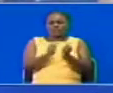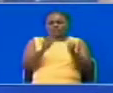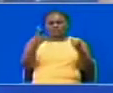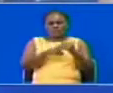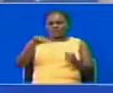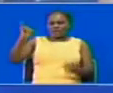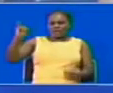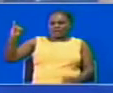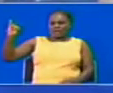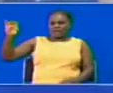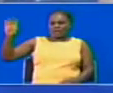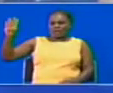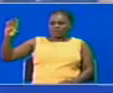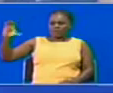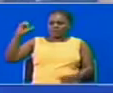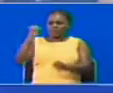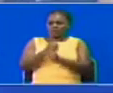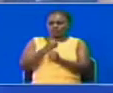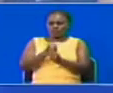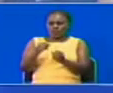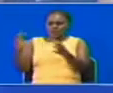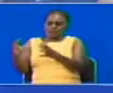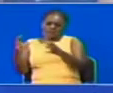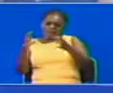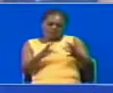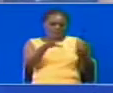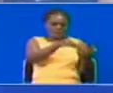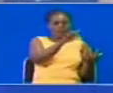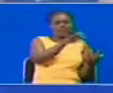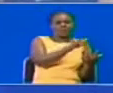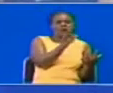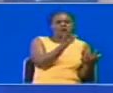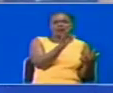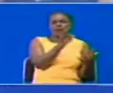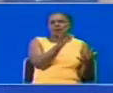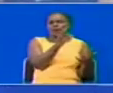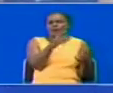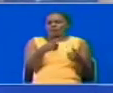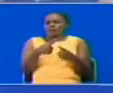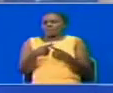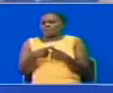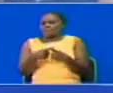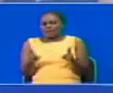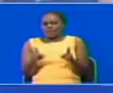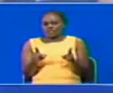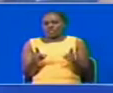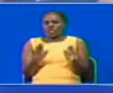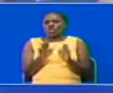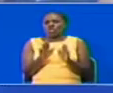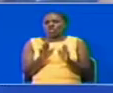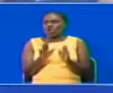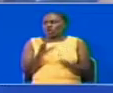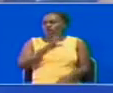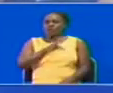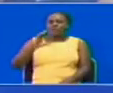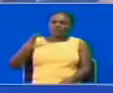that IEBC should conduct party primaries for political parties, there is a lacuna in that there's no way, there are no provisions